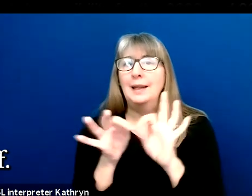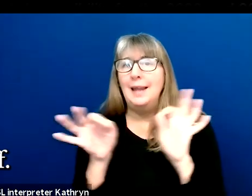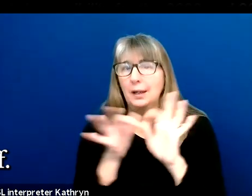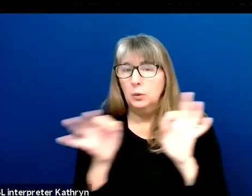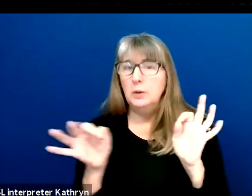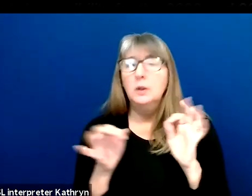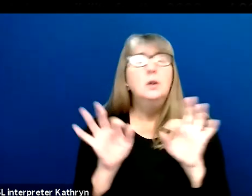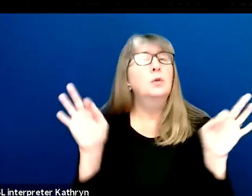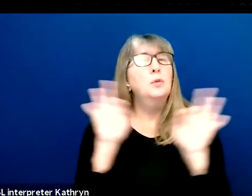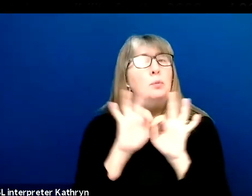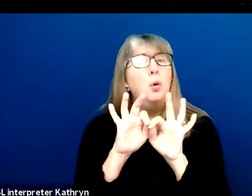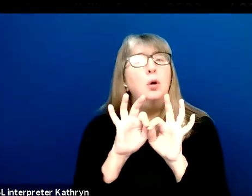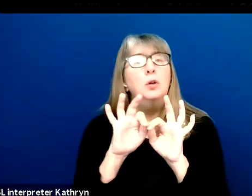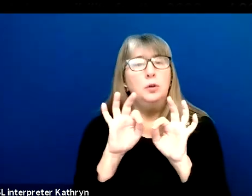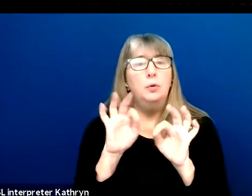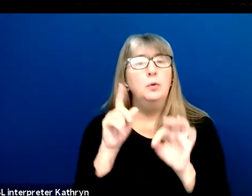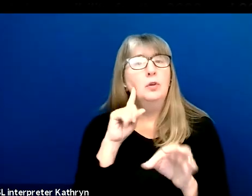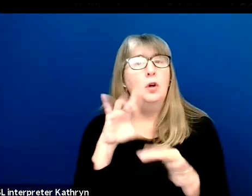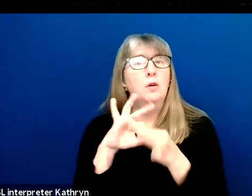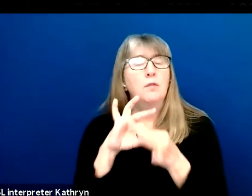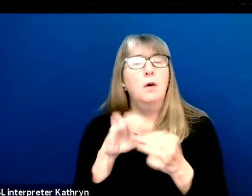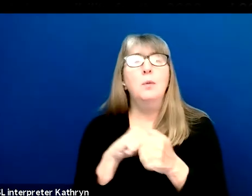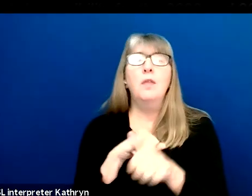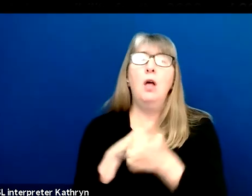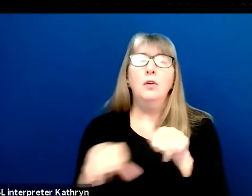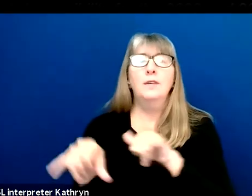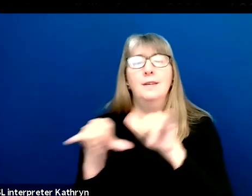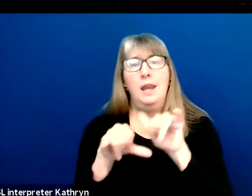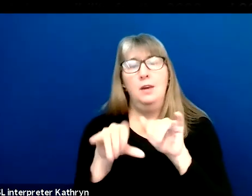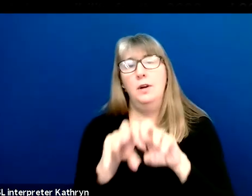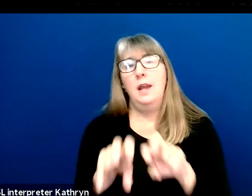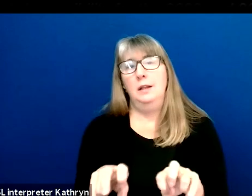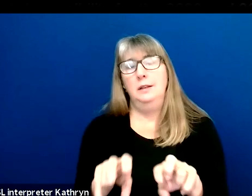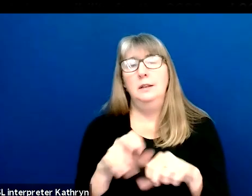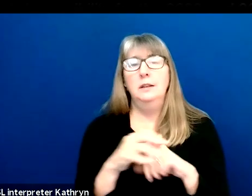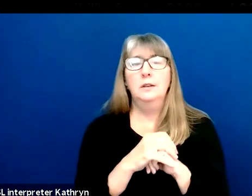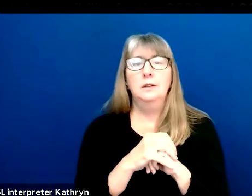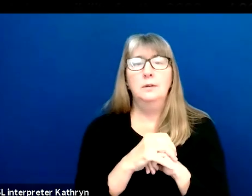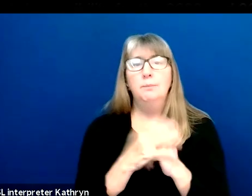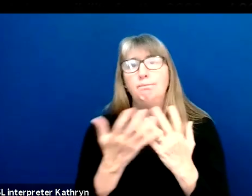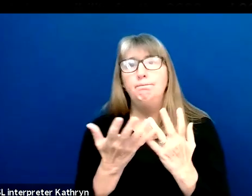able to sonify right along with other standard analysis